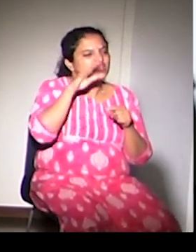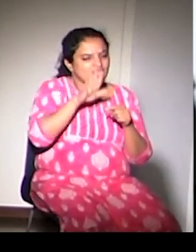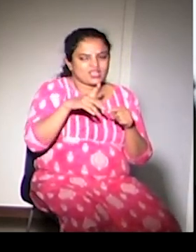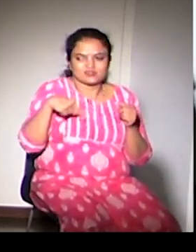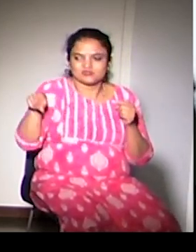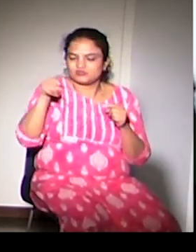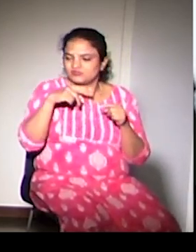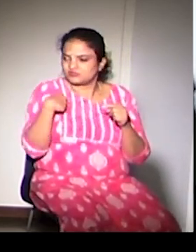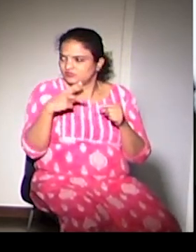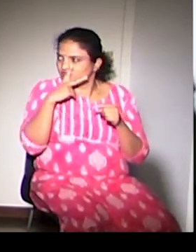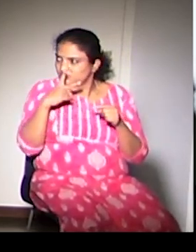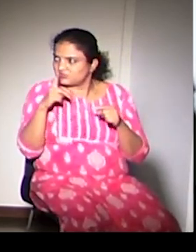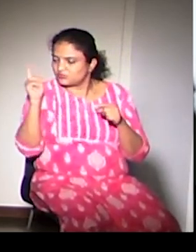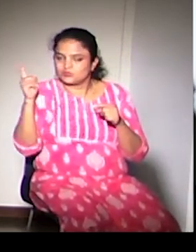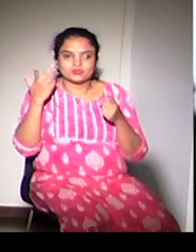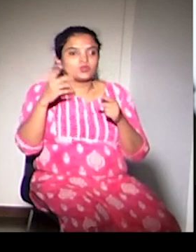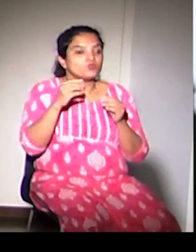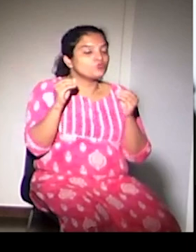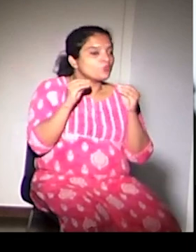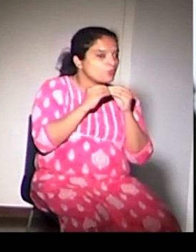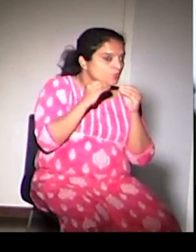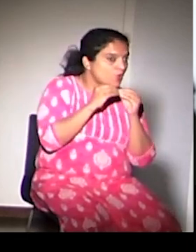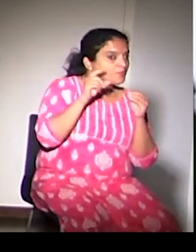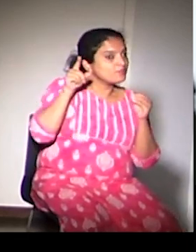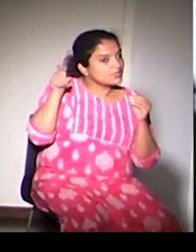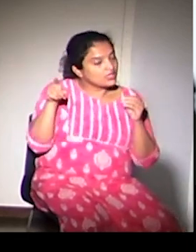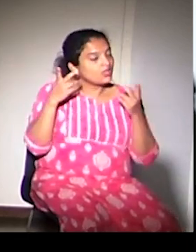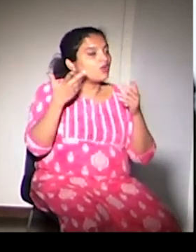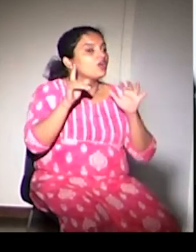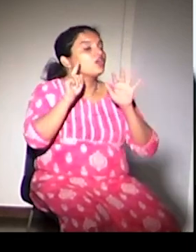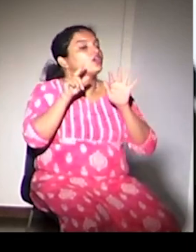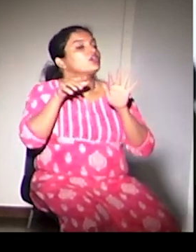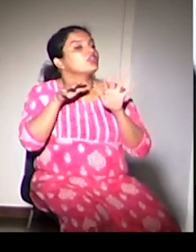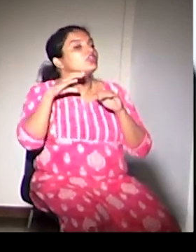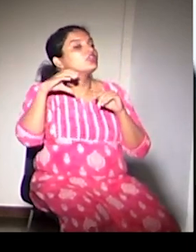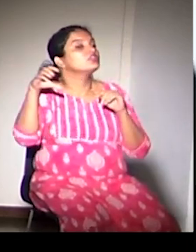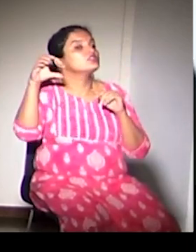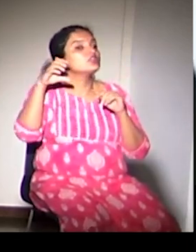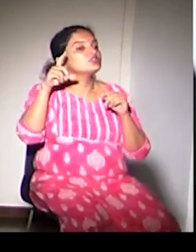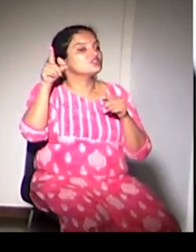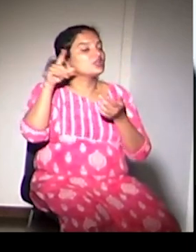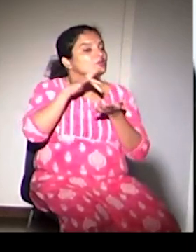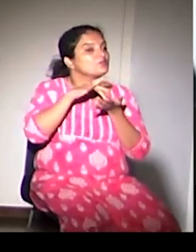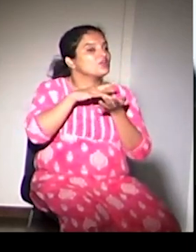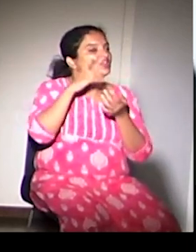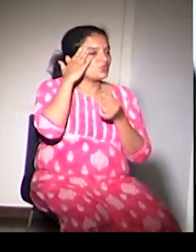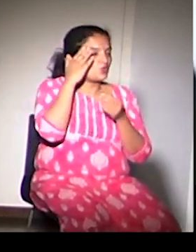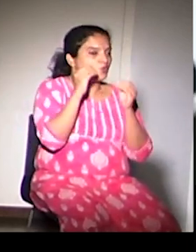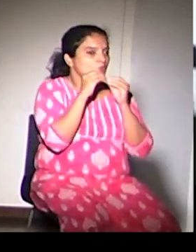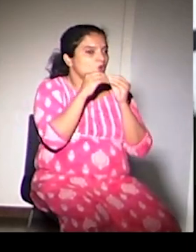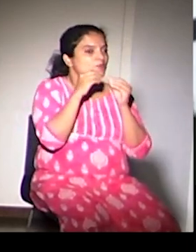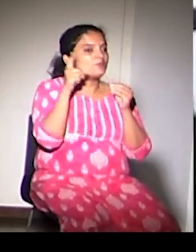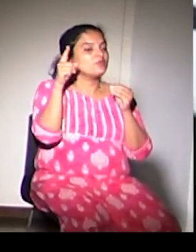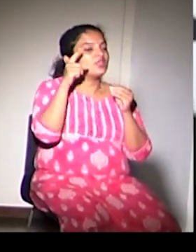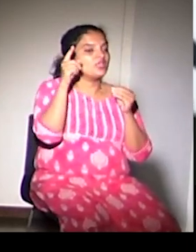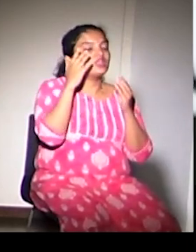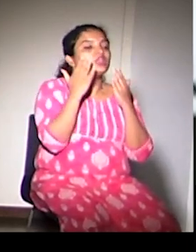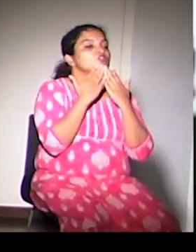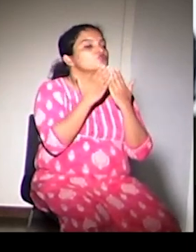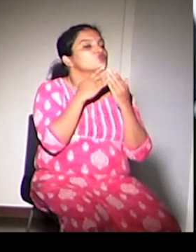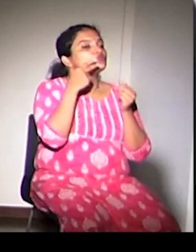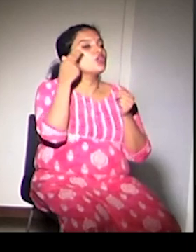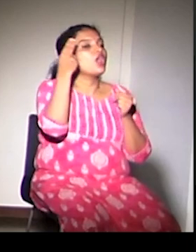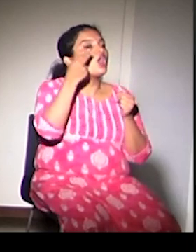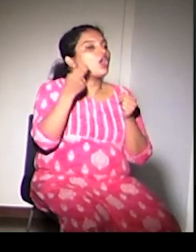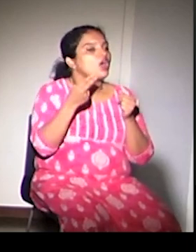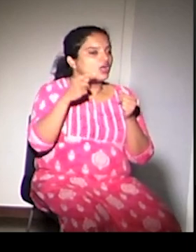potters who came to Mumbai in the 19th century, the Bombay School of Art pottery very much